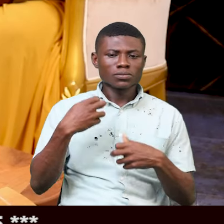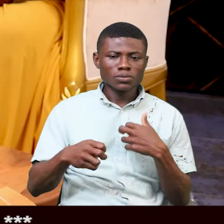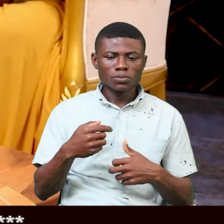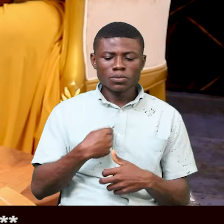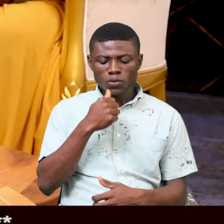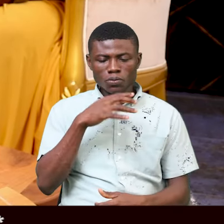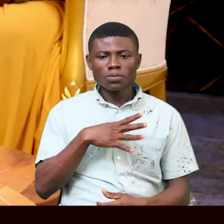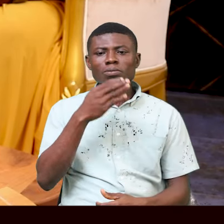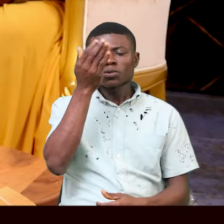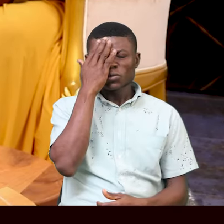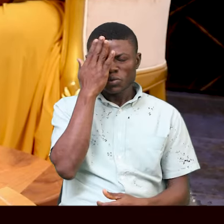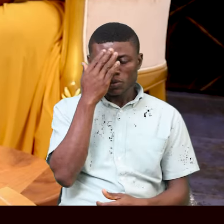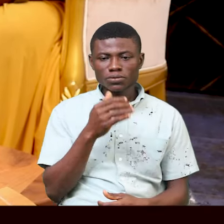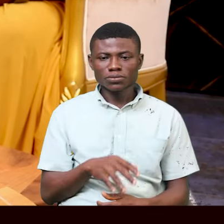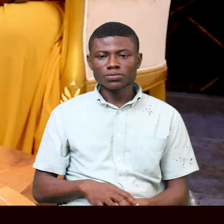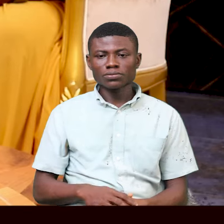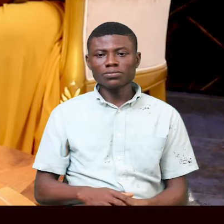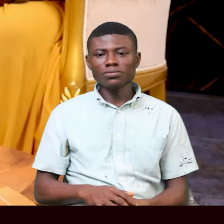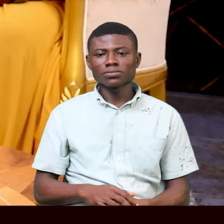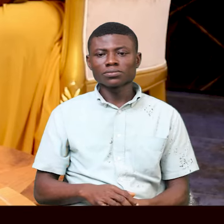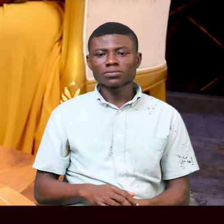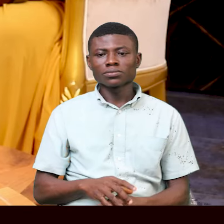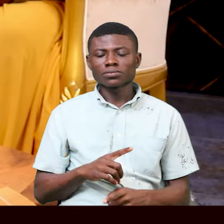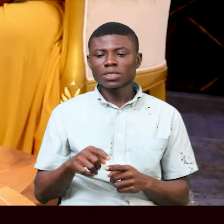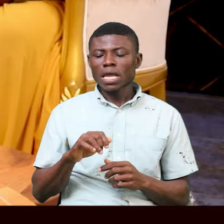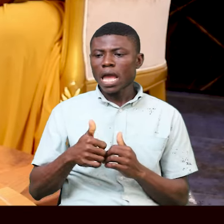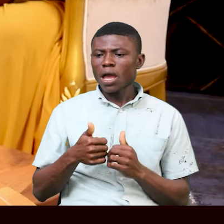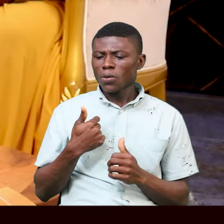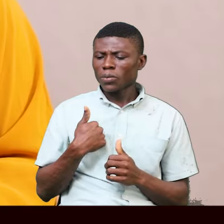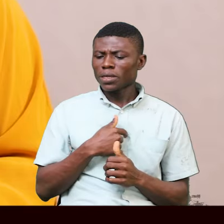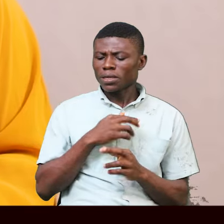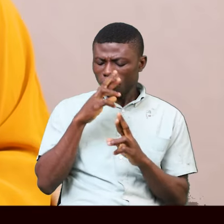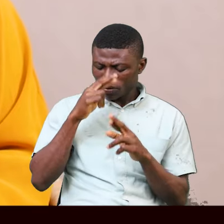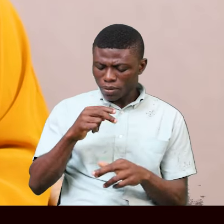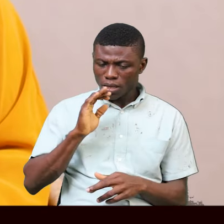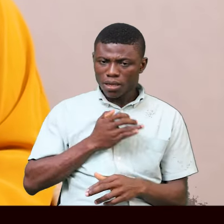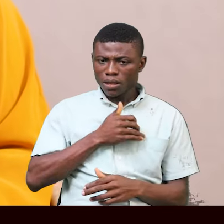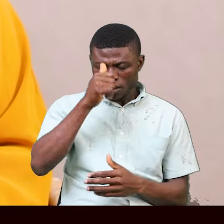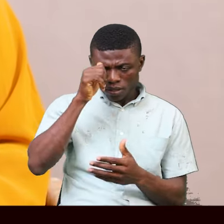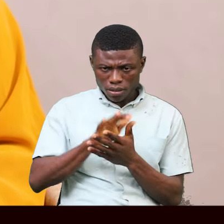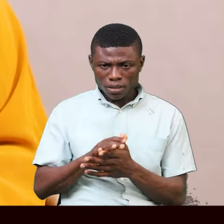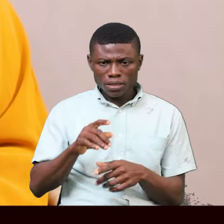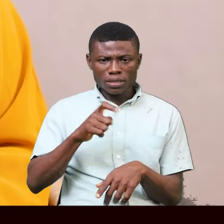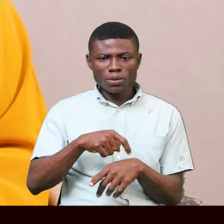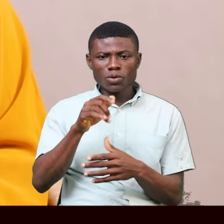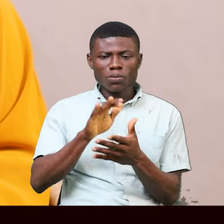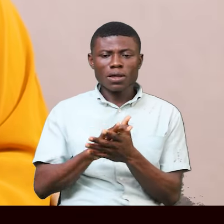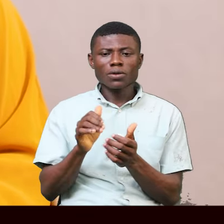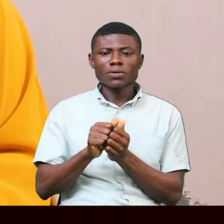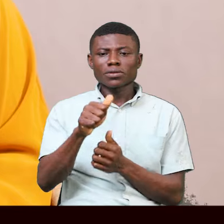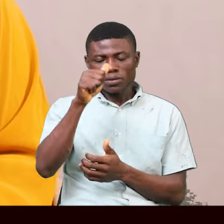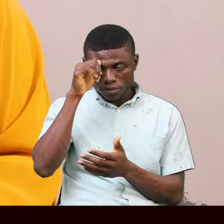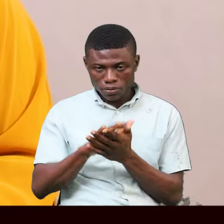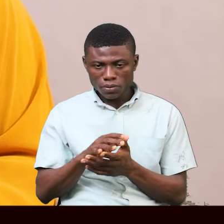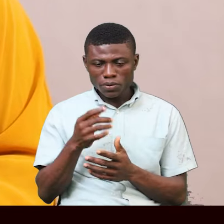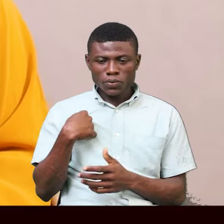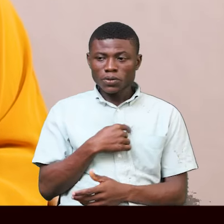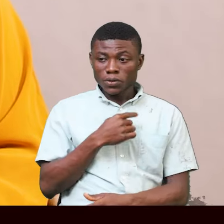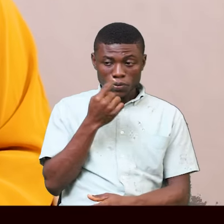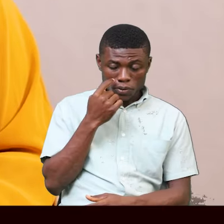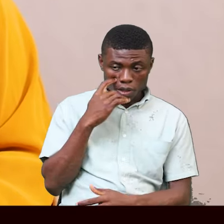baby in tea and a maker, a ye submission. A brown paper be warren, from the look of things,